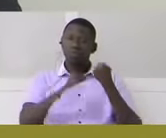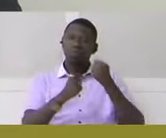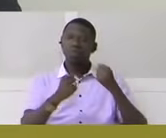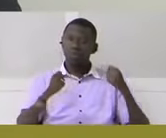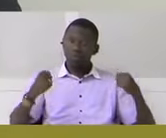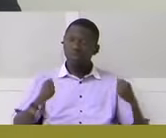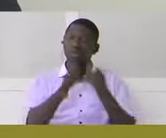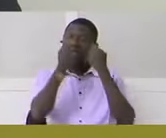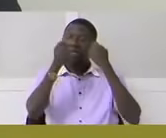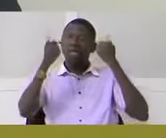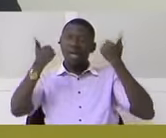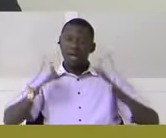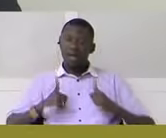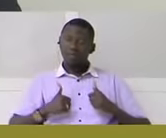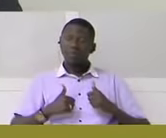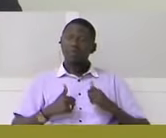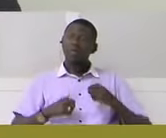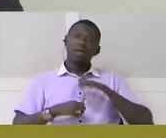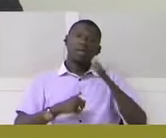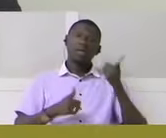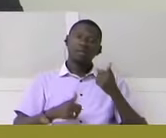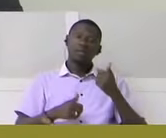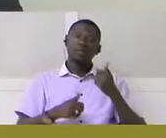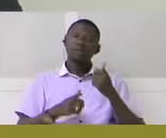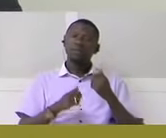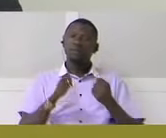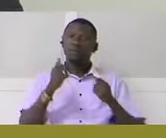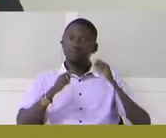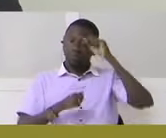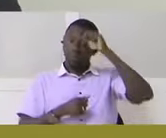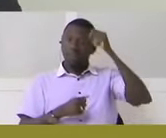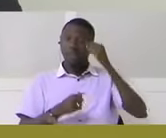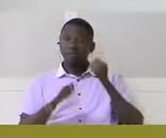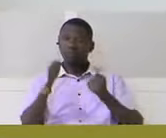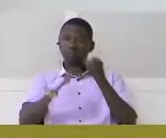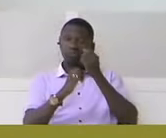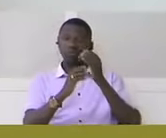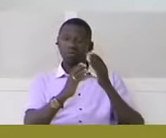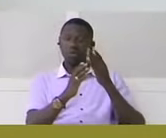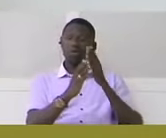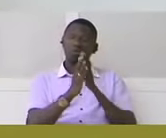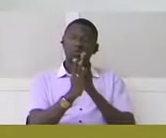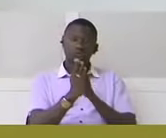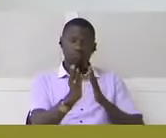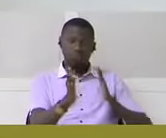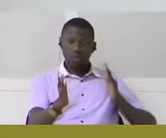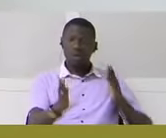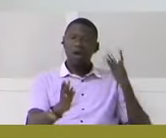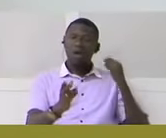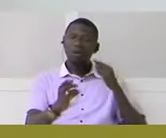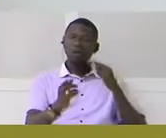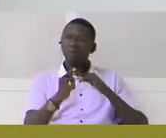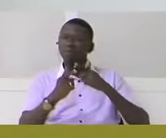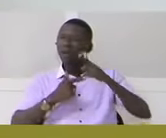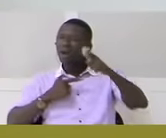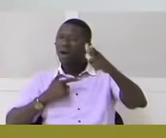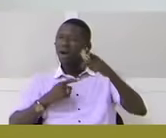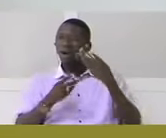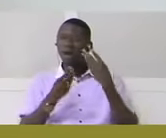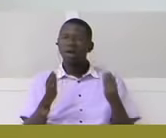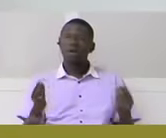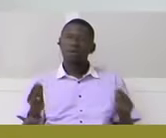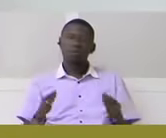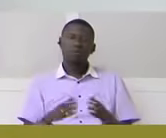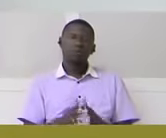accident and the presidential convoy how far apart was it Fowalonde wato yirko kanyanta jellema accident